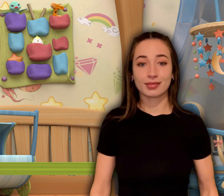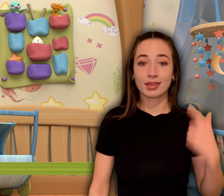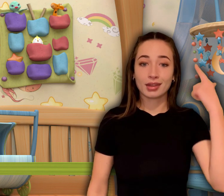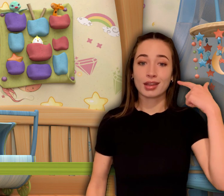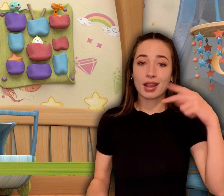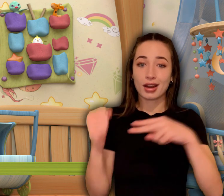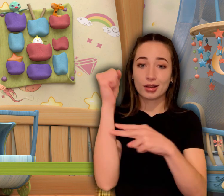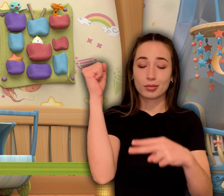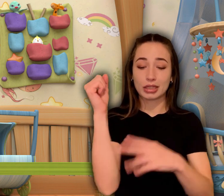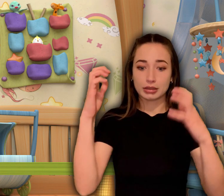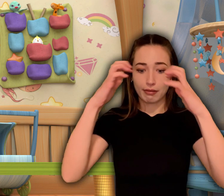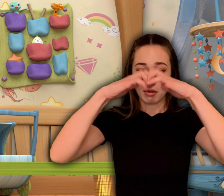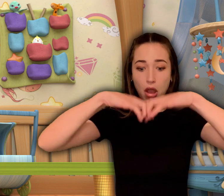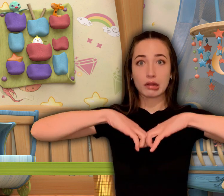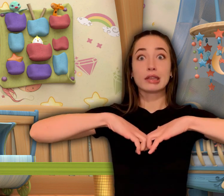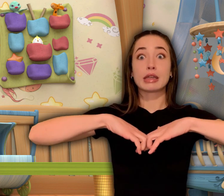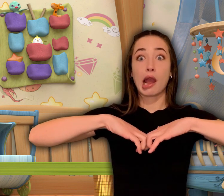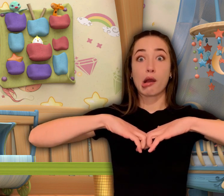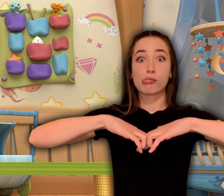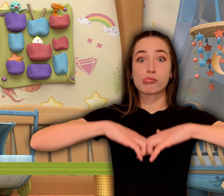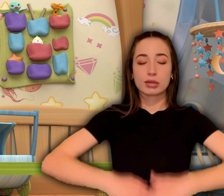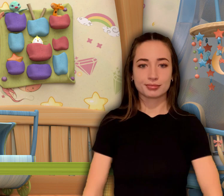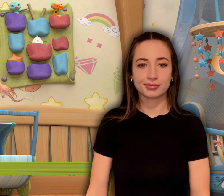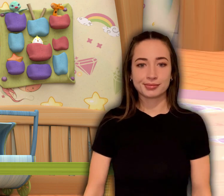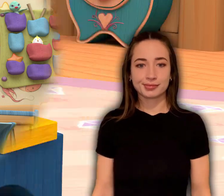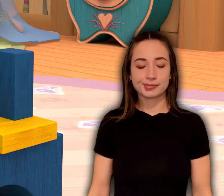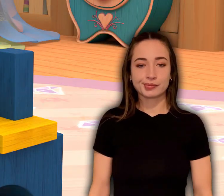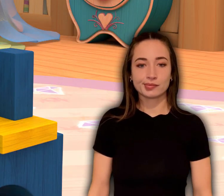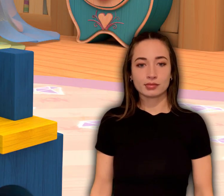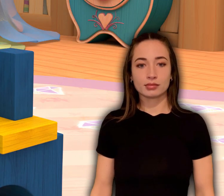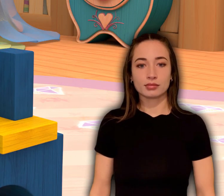end London bridg is falling